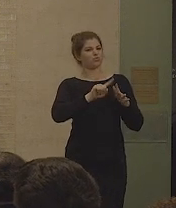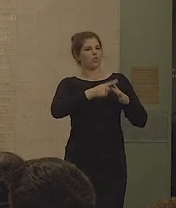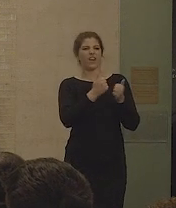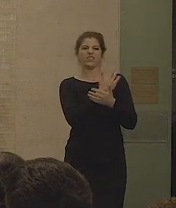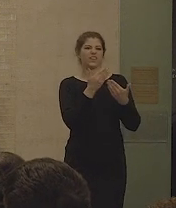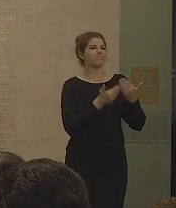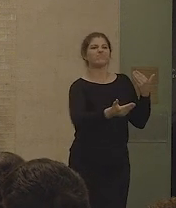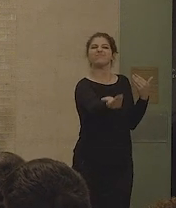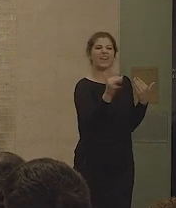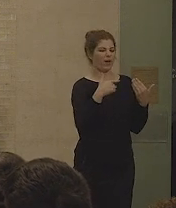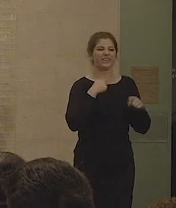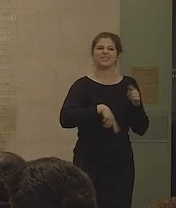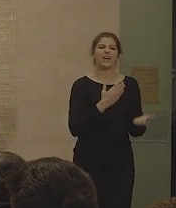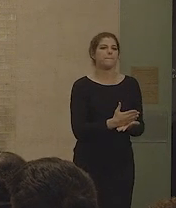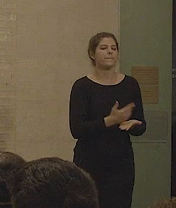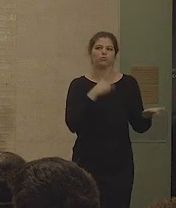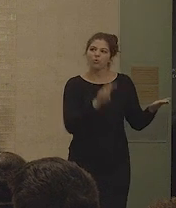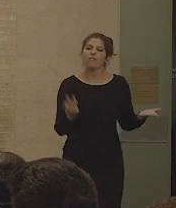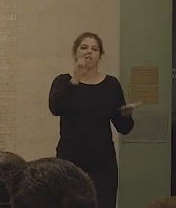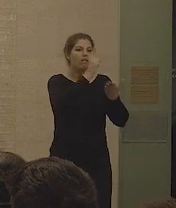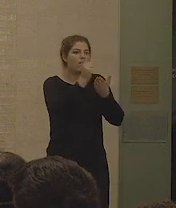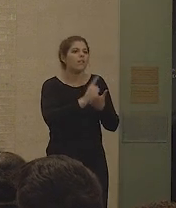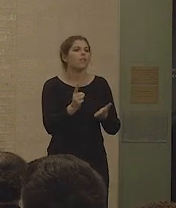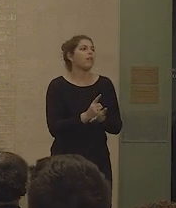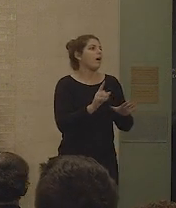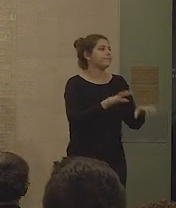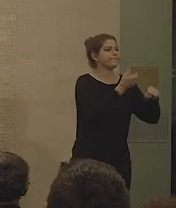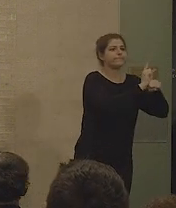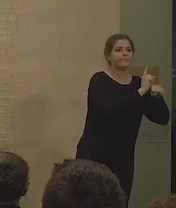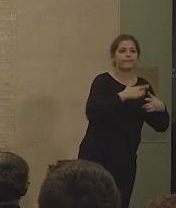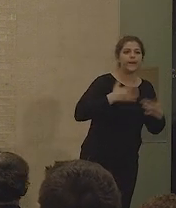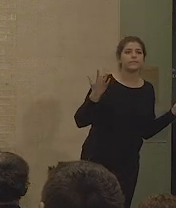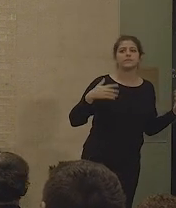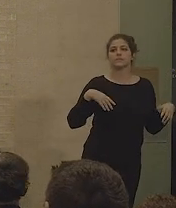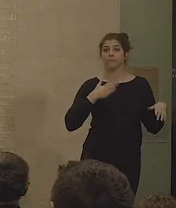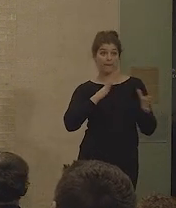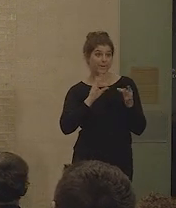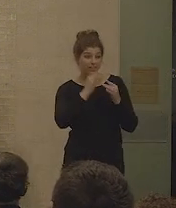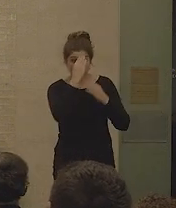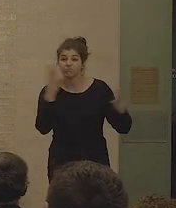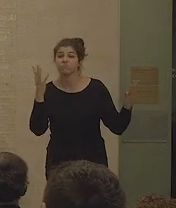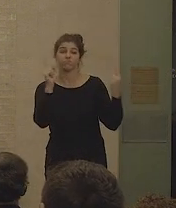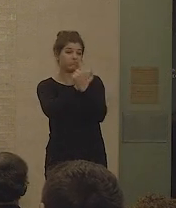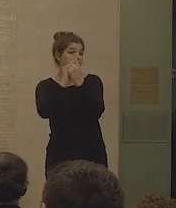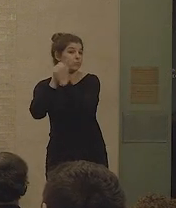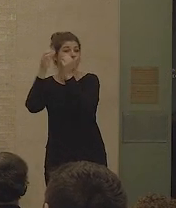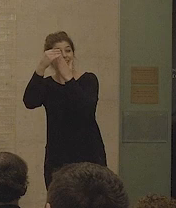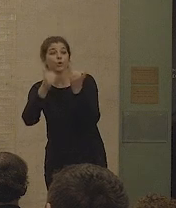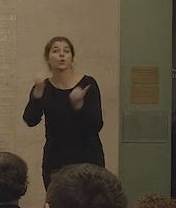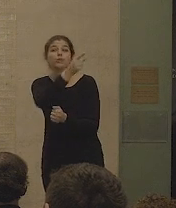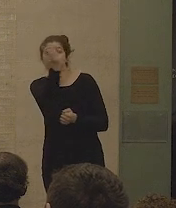travel pretty much weekly now, doing events, communicating this message, meeting with political leaders,